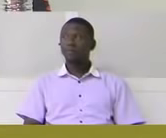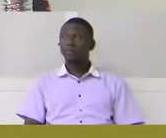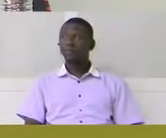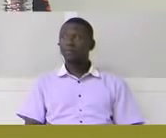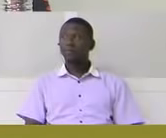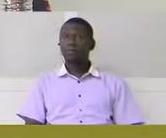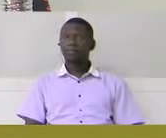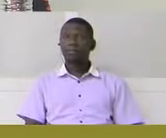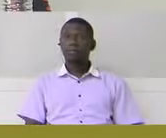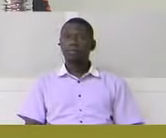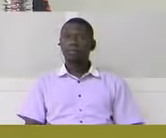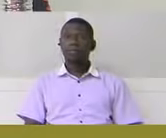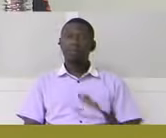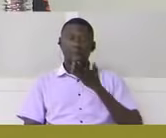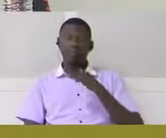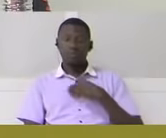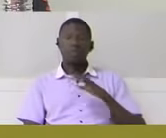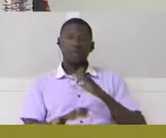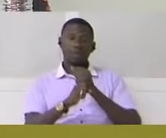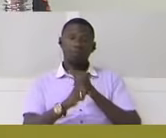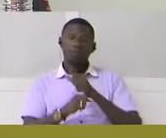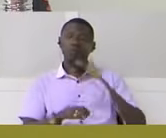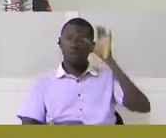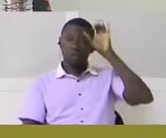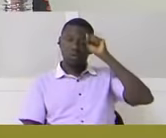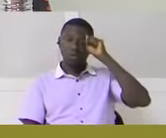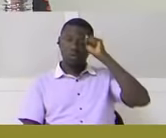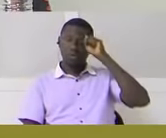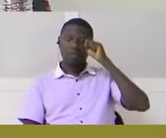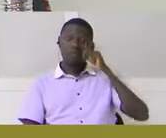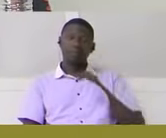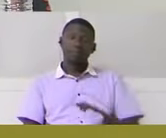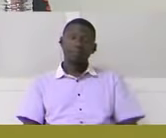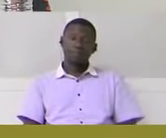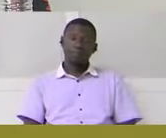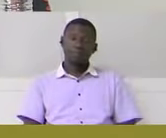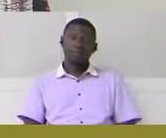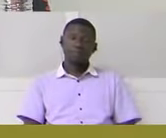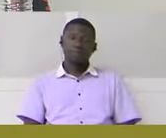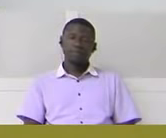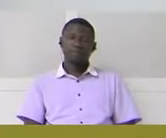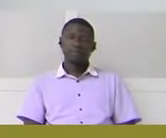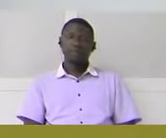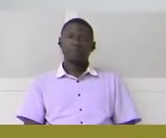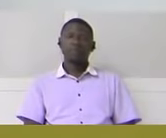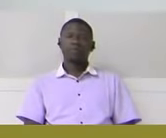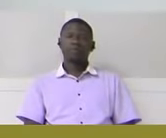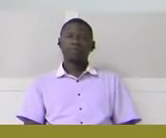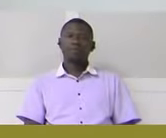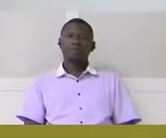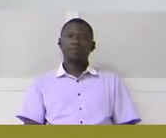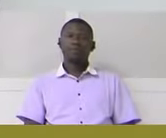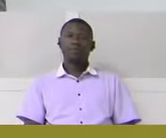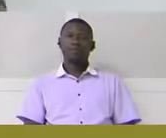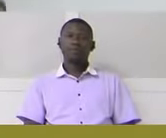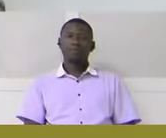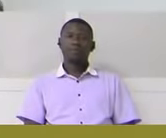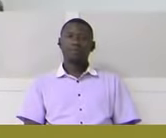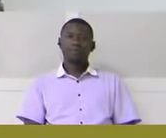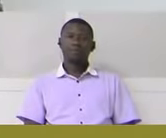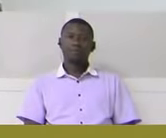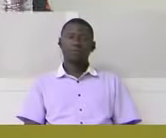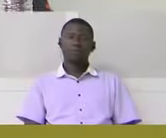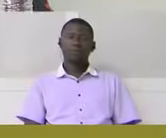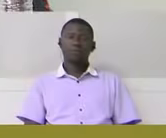fanga la kama ulo wote. And maybe this will help us to understand. Angu ntumandoli yumbe mba kwa ila le pulka fahamu.